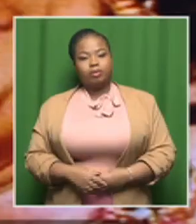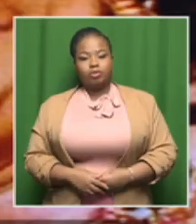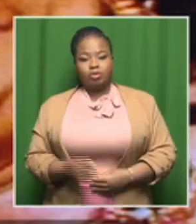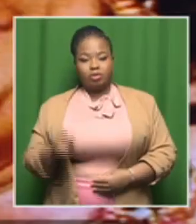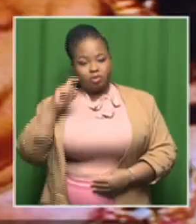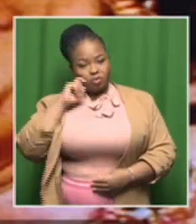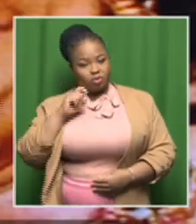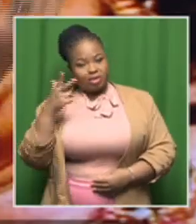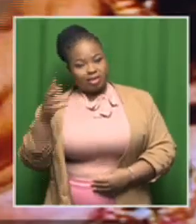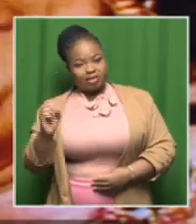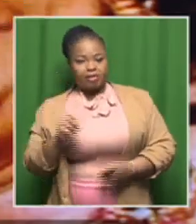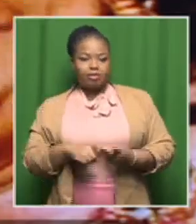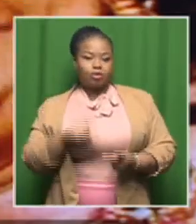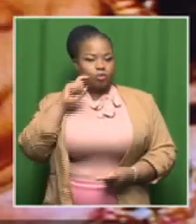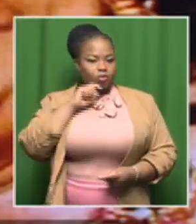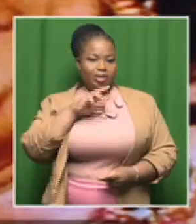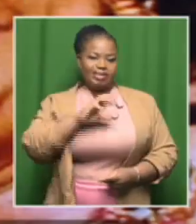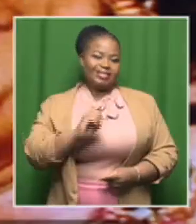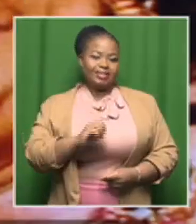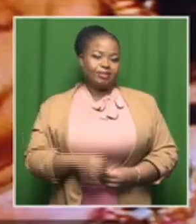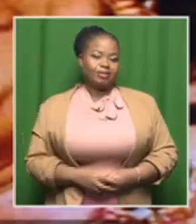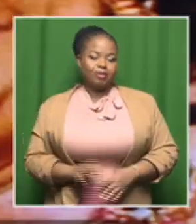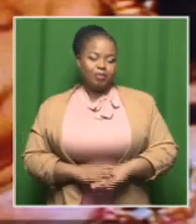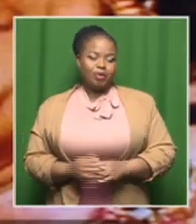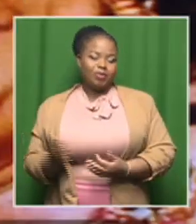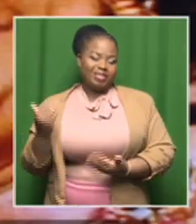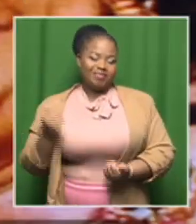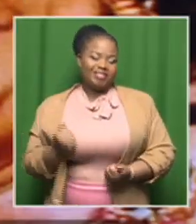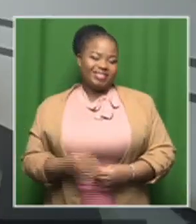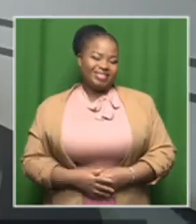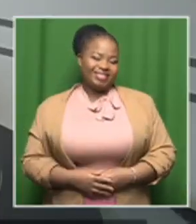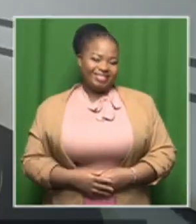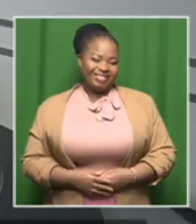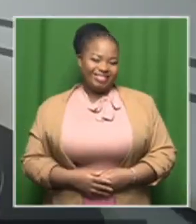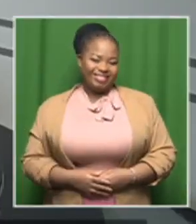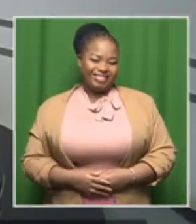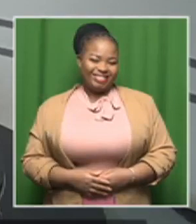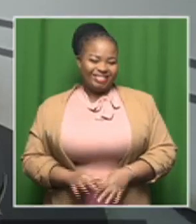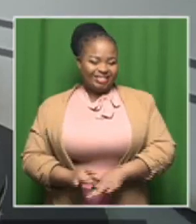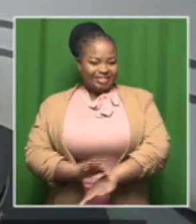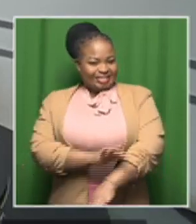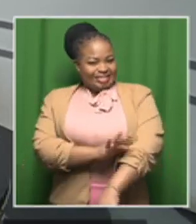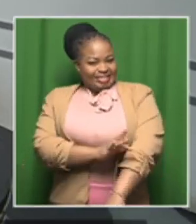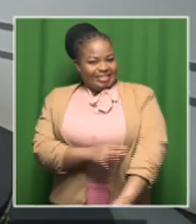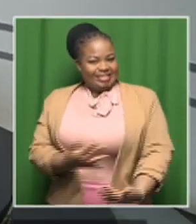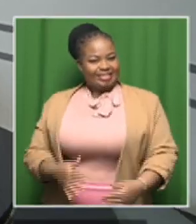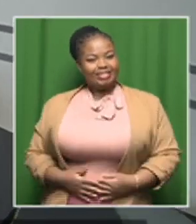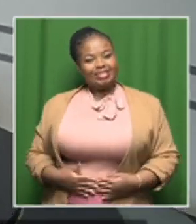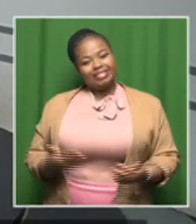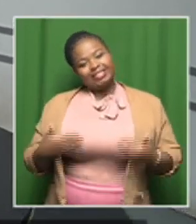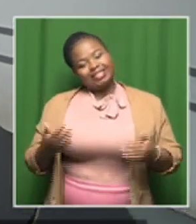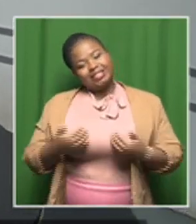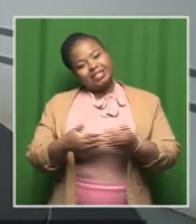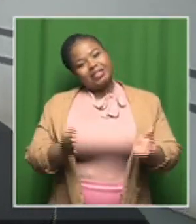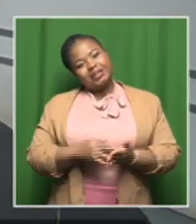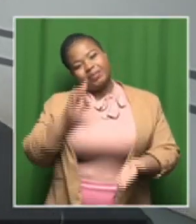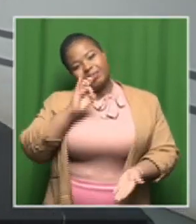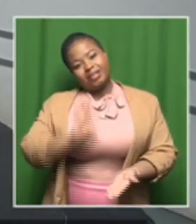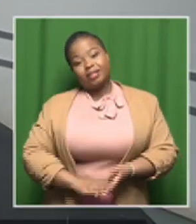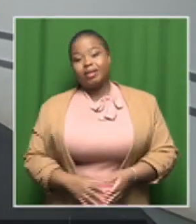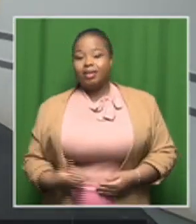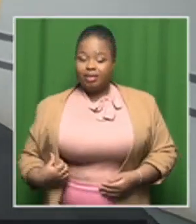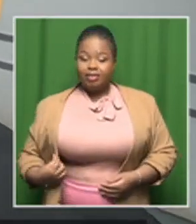90, you're 80. We got lots more to get from you. I got goosebumps everywhere. Happy birthday.